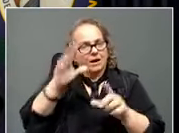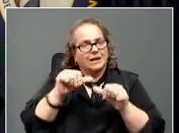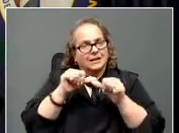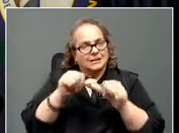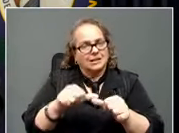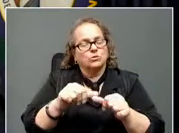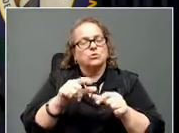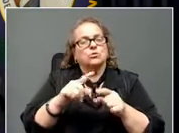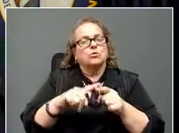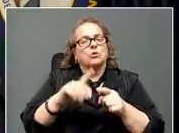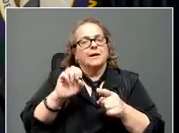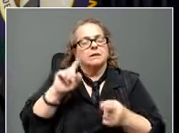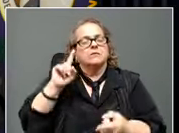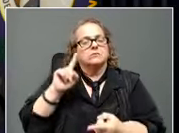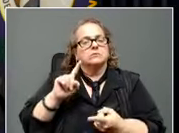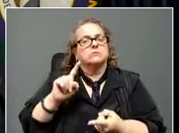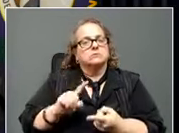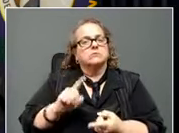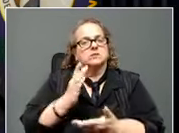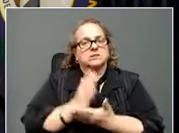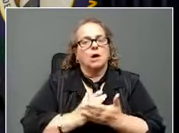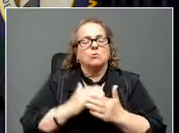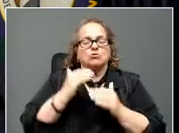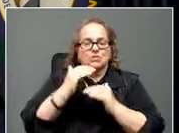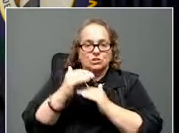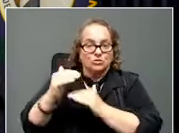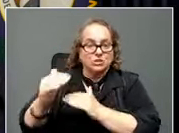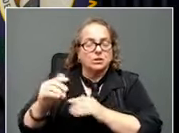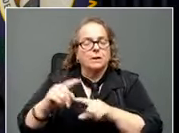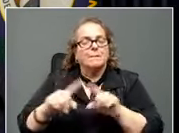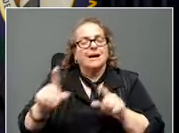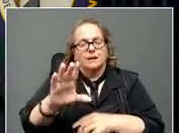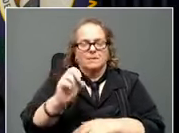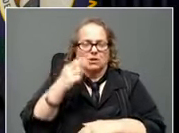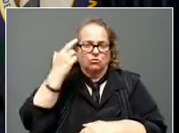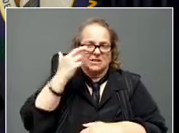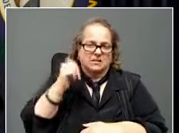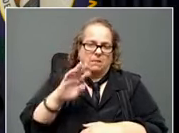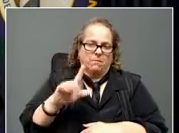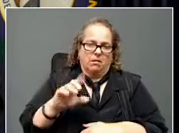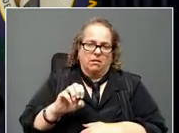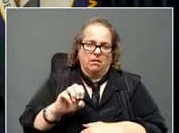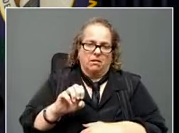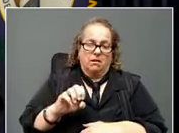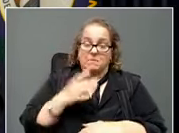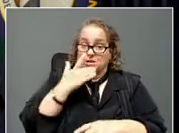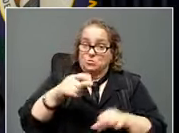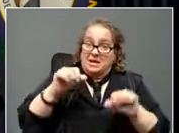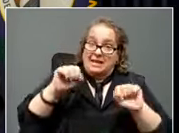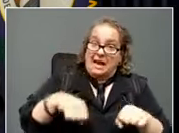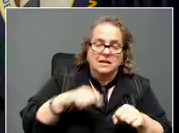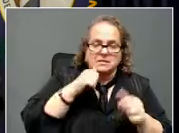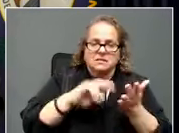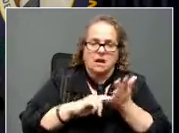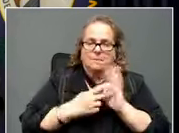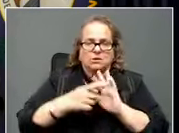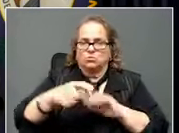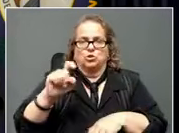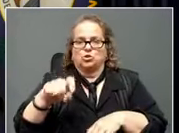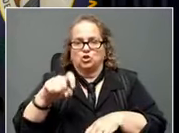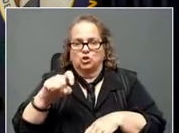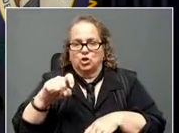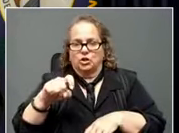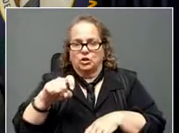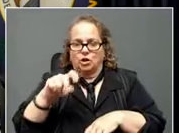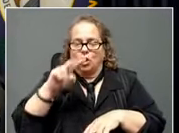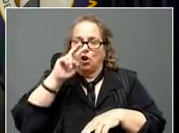these restrictions, but be reasonable. Just because you can doesn't mean you should. Look at your own